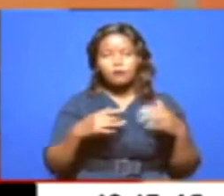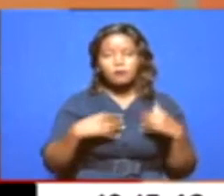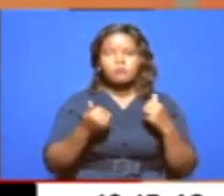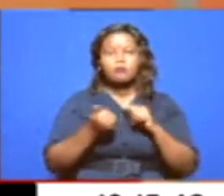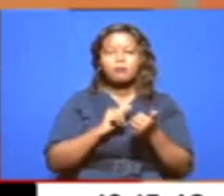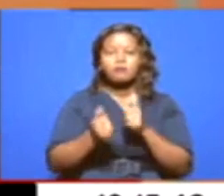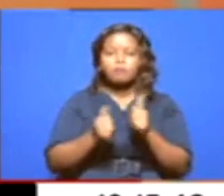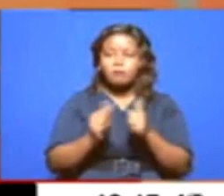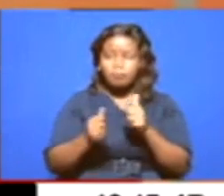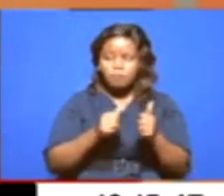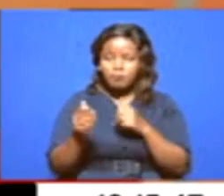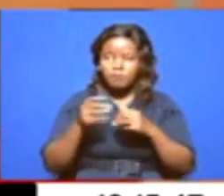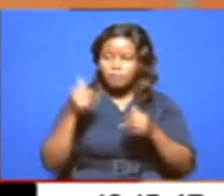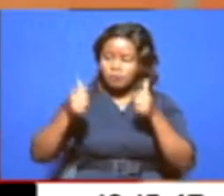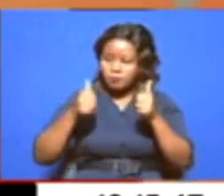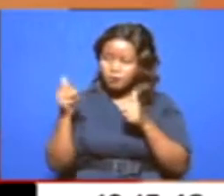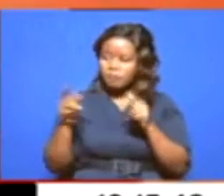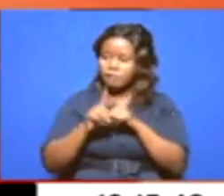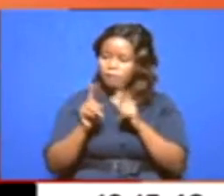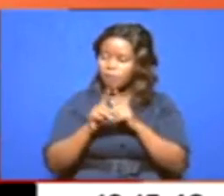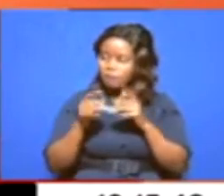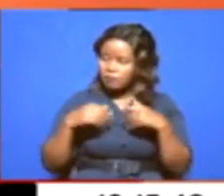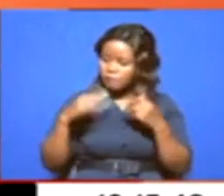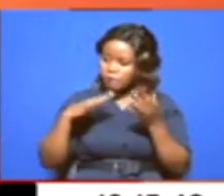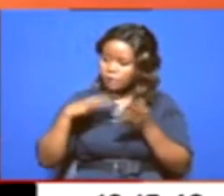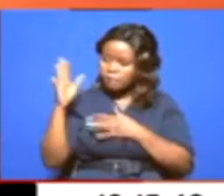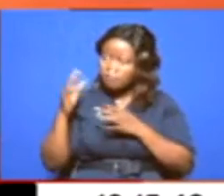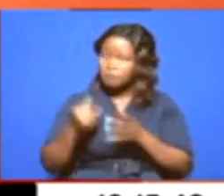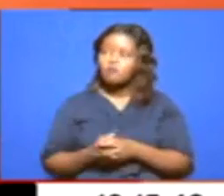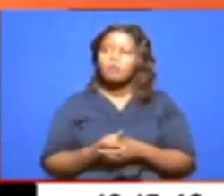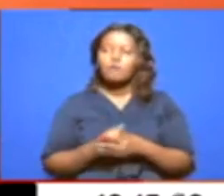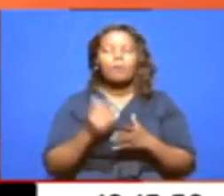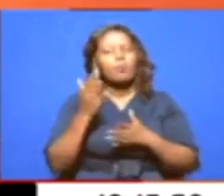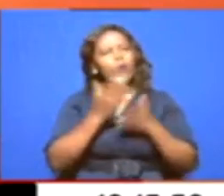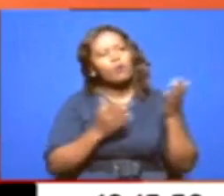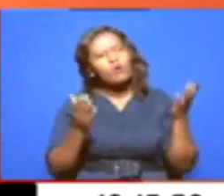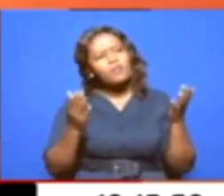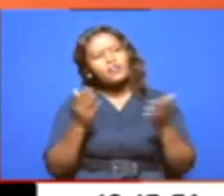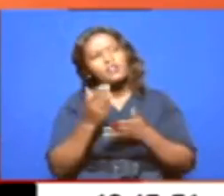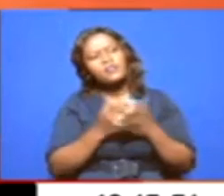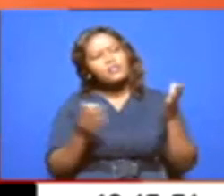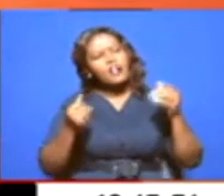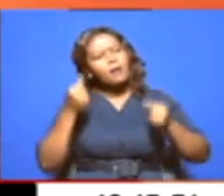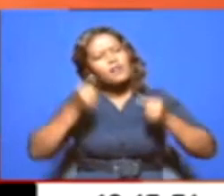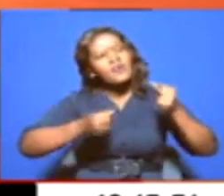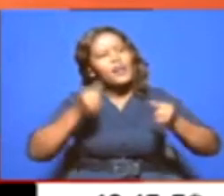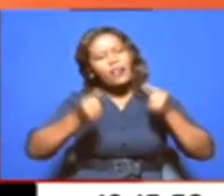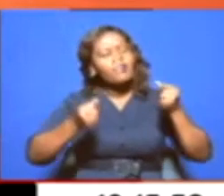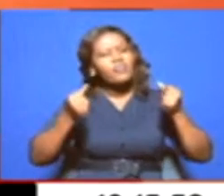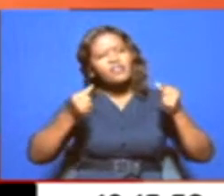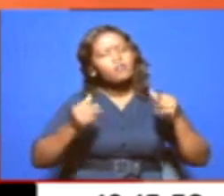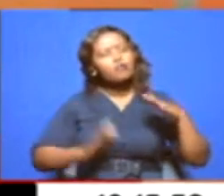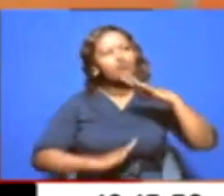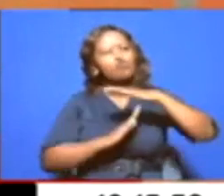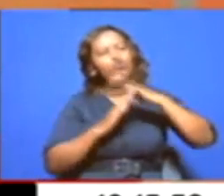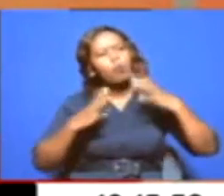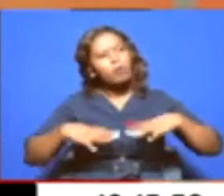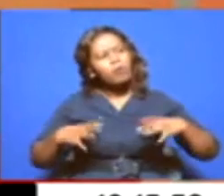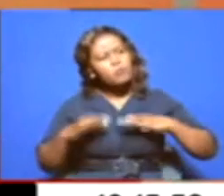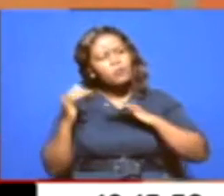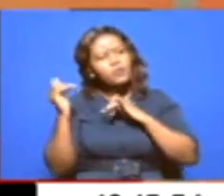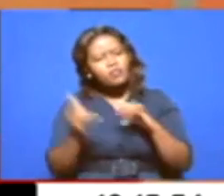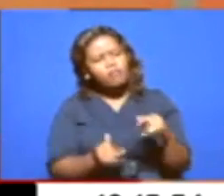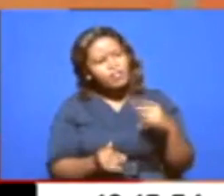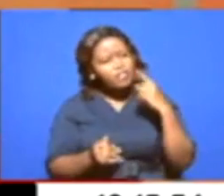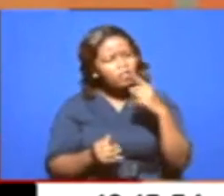that will also spice up the event. Who are some of these athletics masters that, you know, you've invited? You can let the cat out from the back. We have